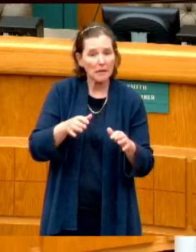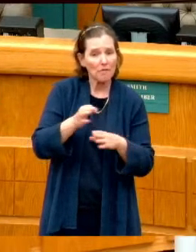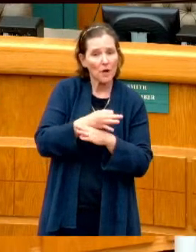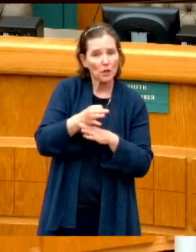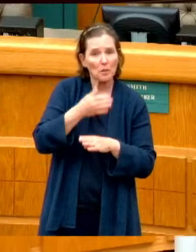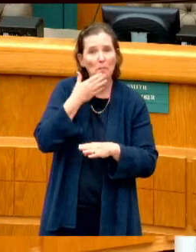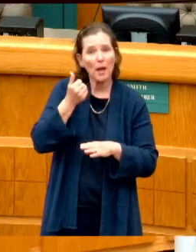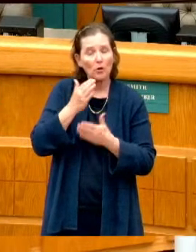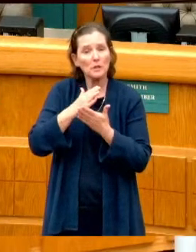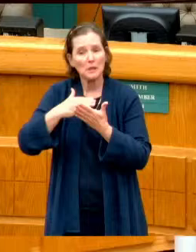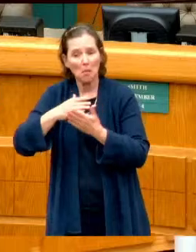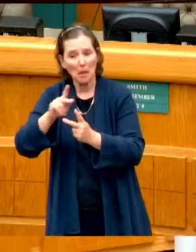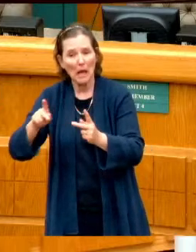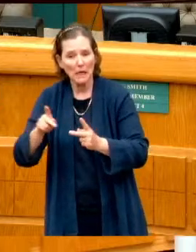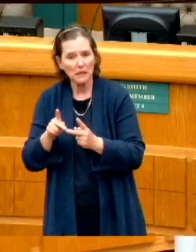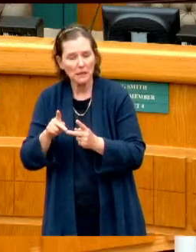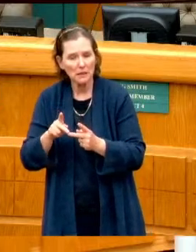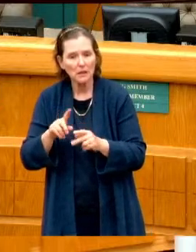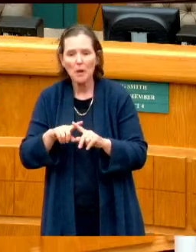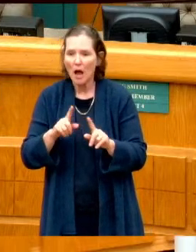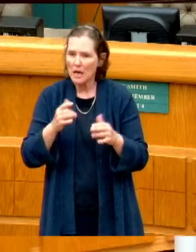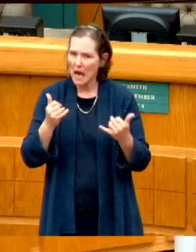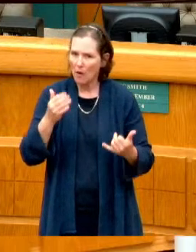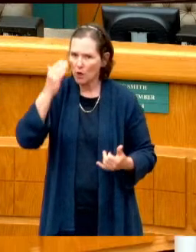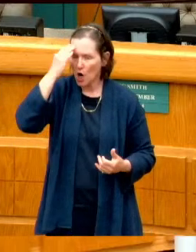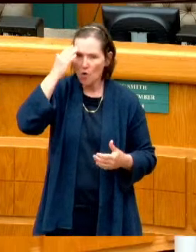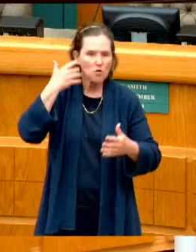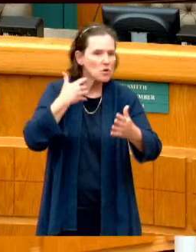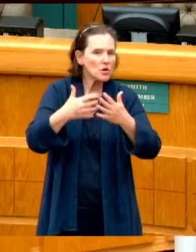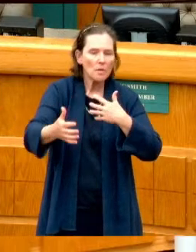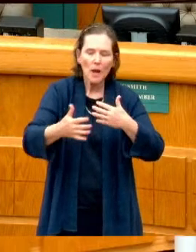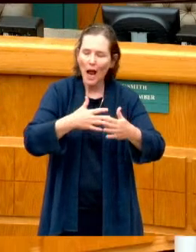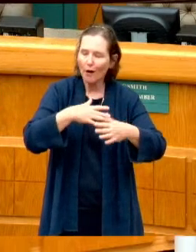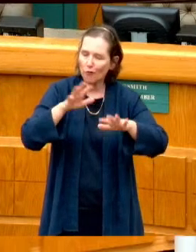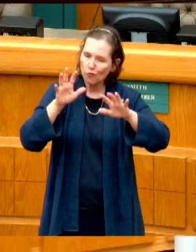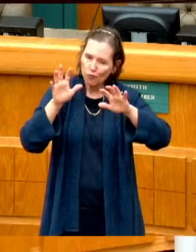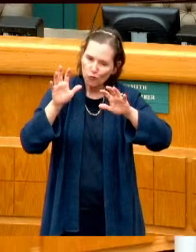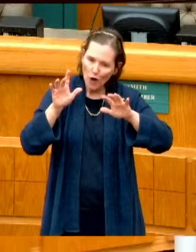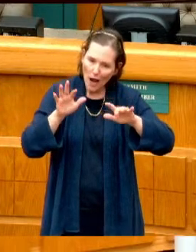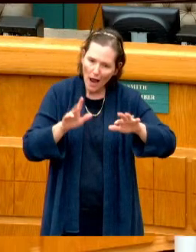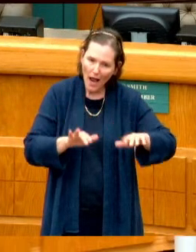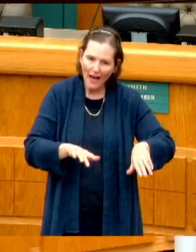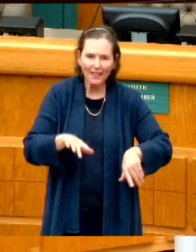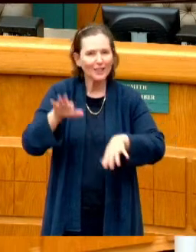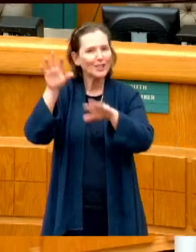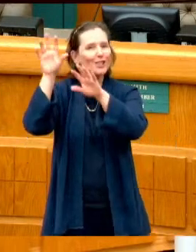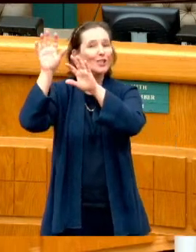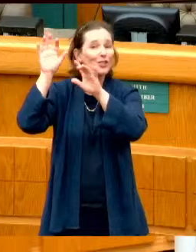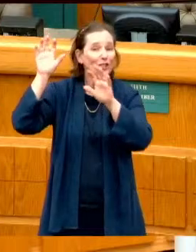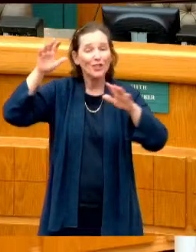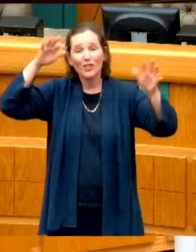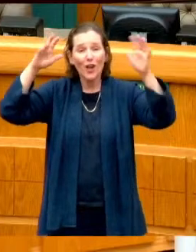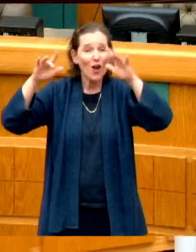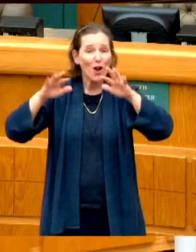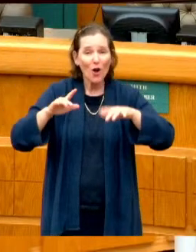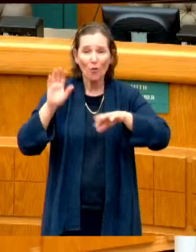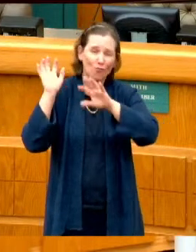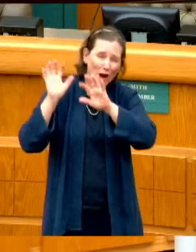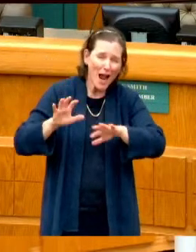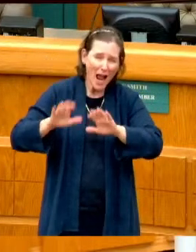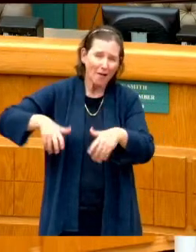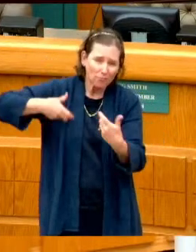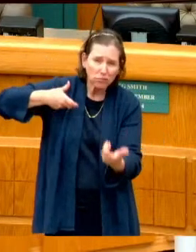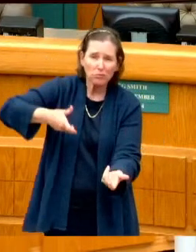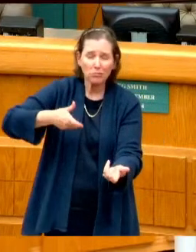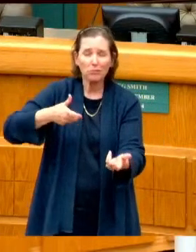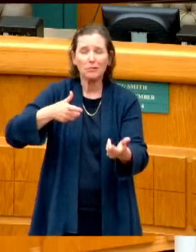we know that neither rain, nor snow, nor sleet, nor heat will stop us now.